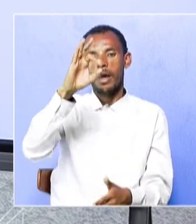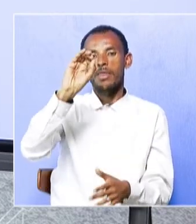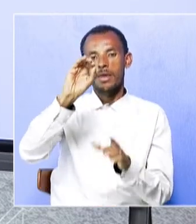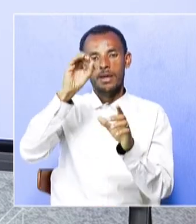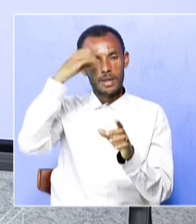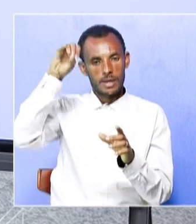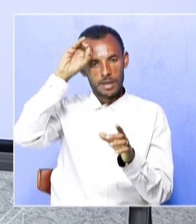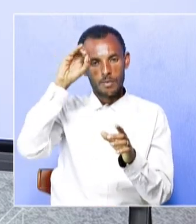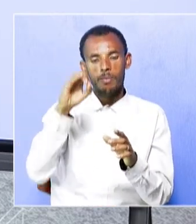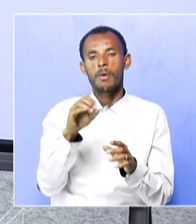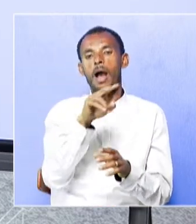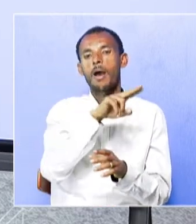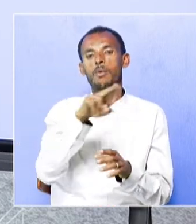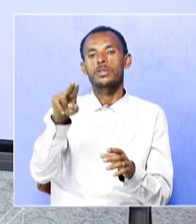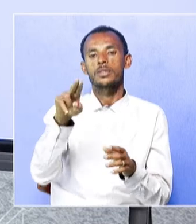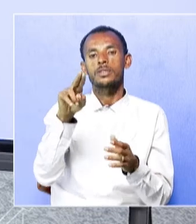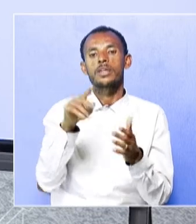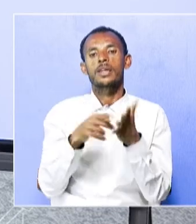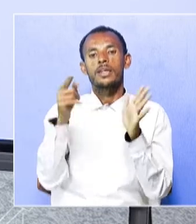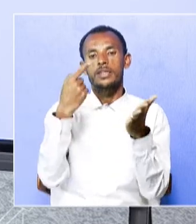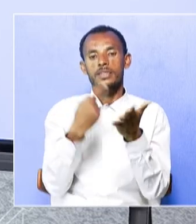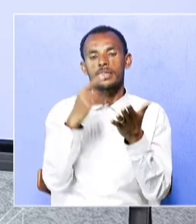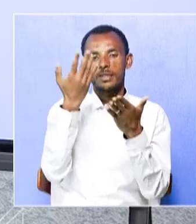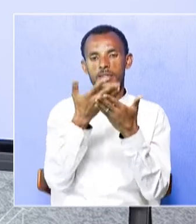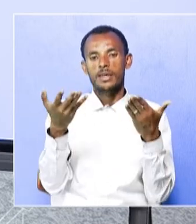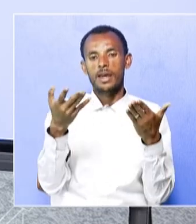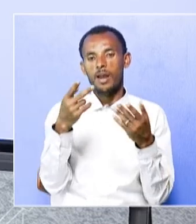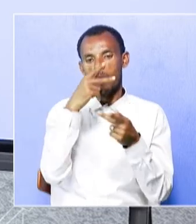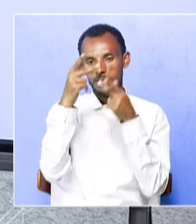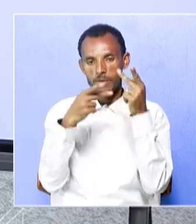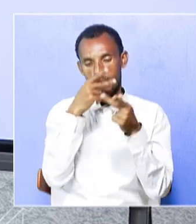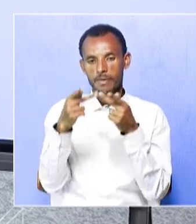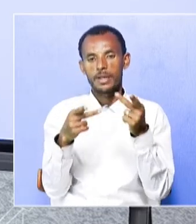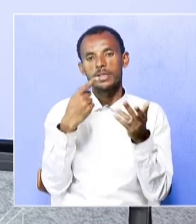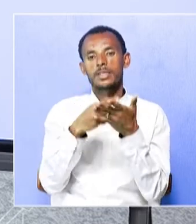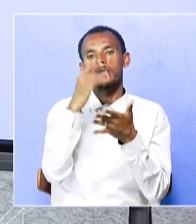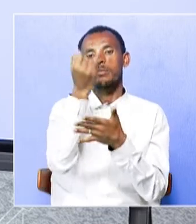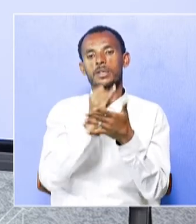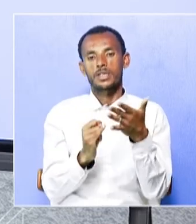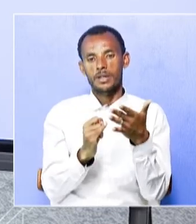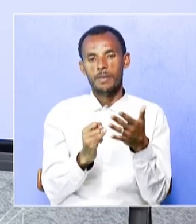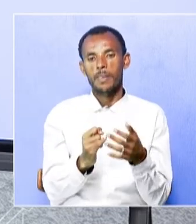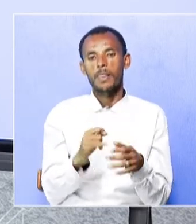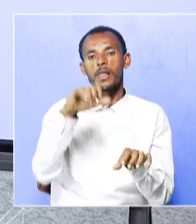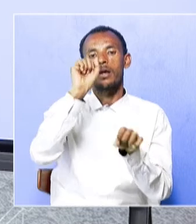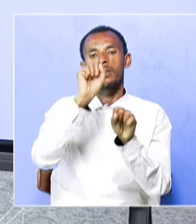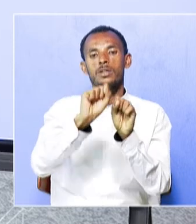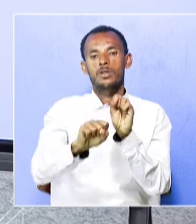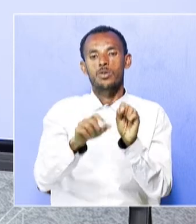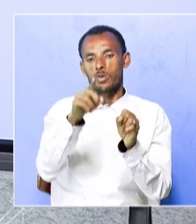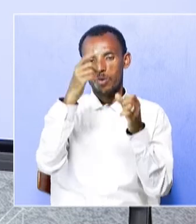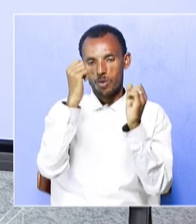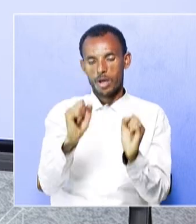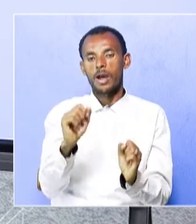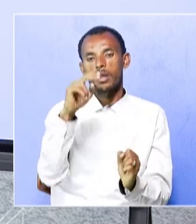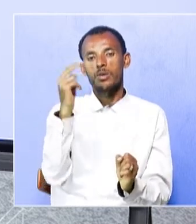the hypotenuse. Clearly, these things are observable on this picture, okay? So you can